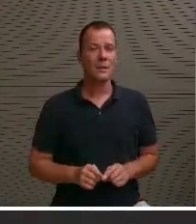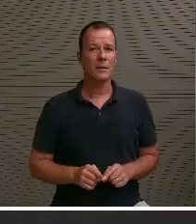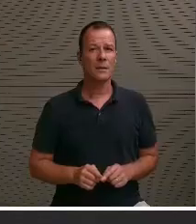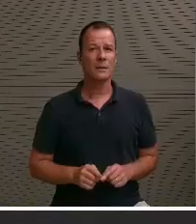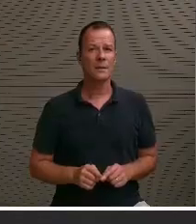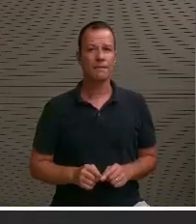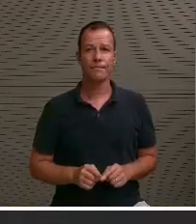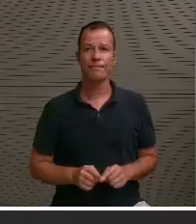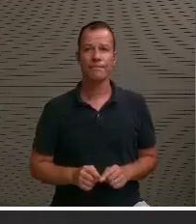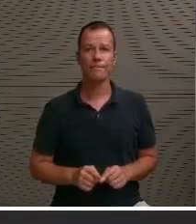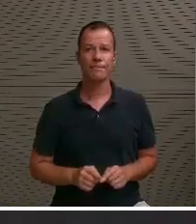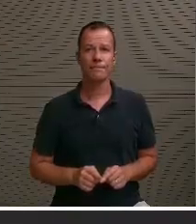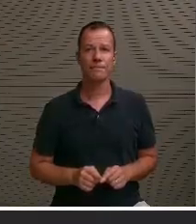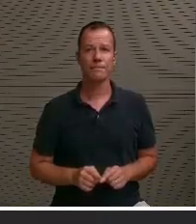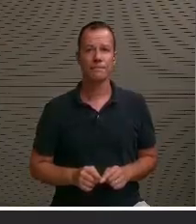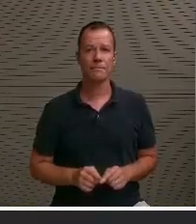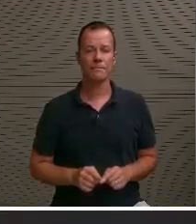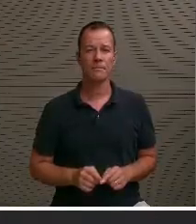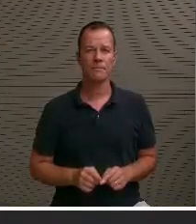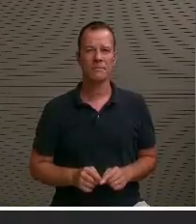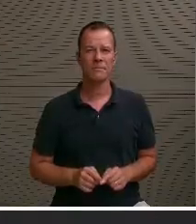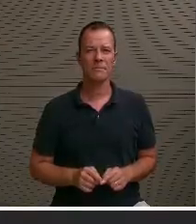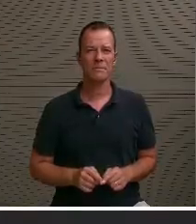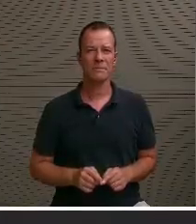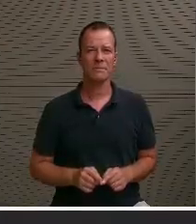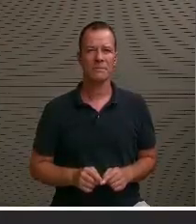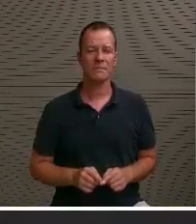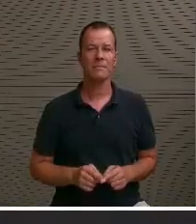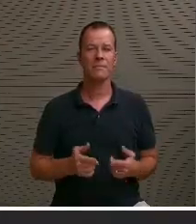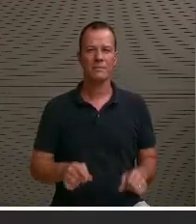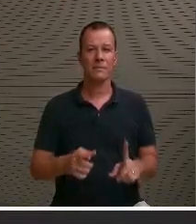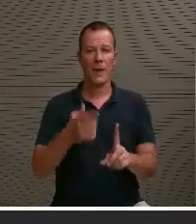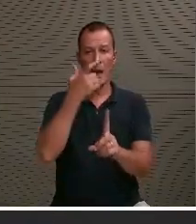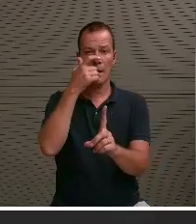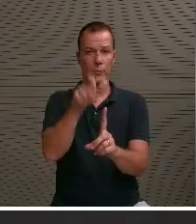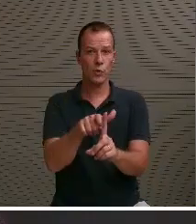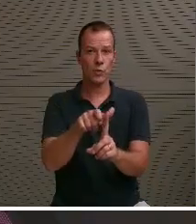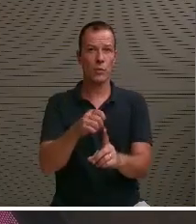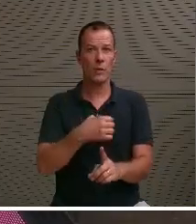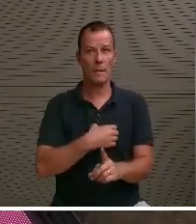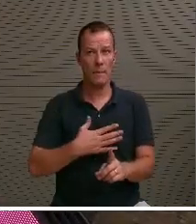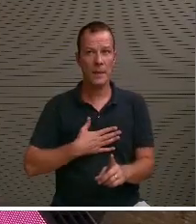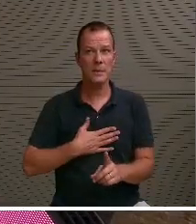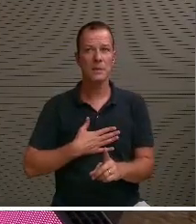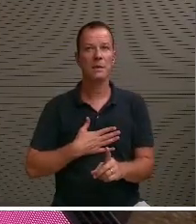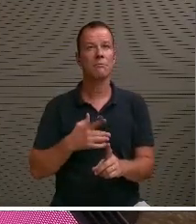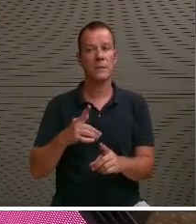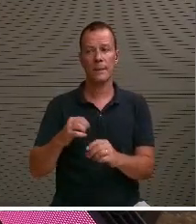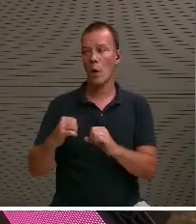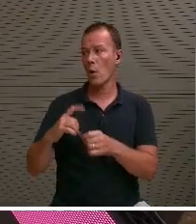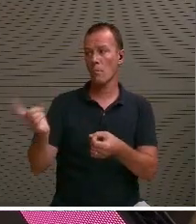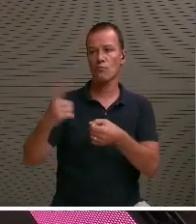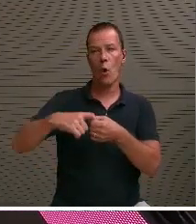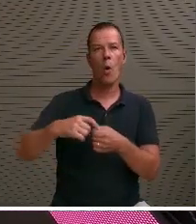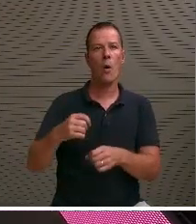one of the elements of the corporate social responsibility of the company is a hospital. So we went to live in a